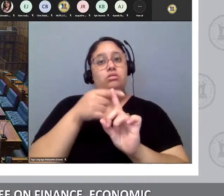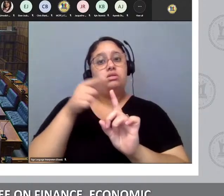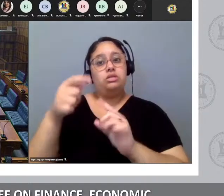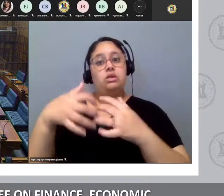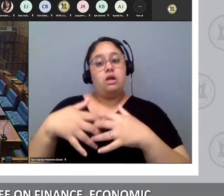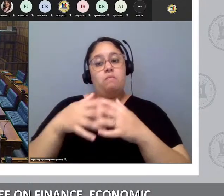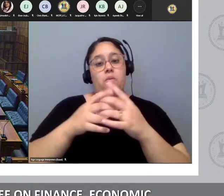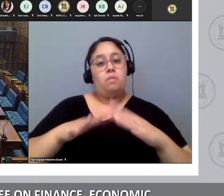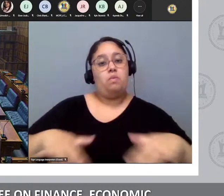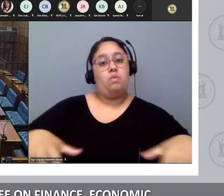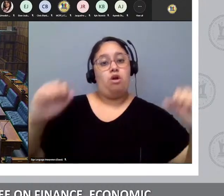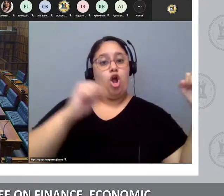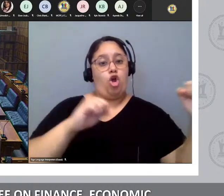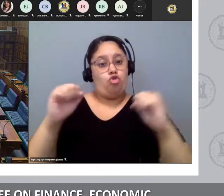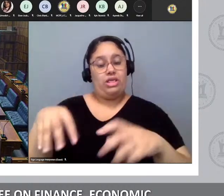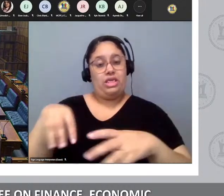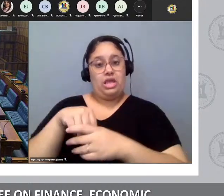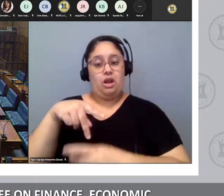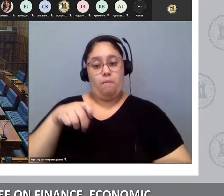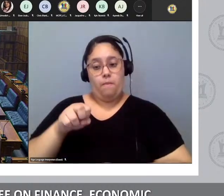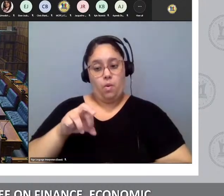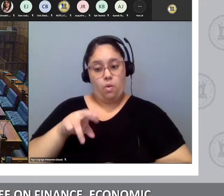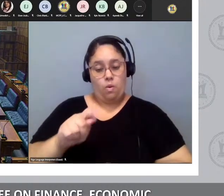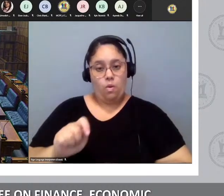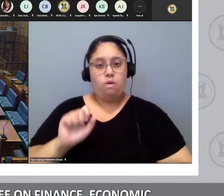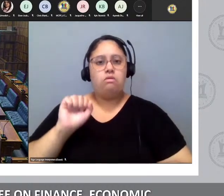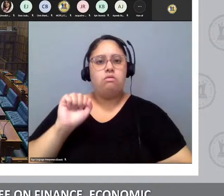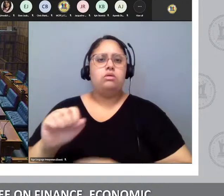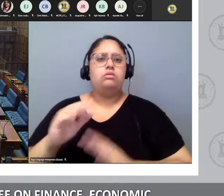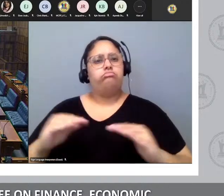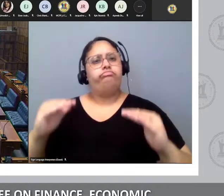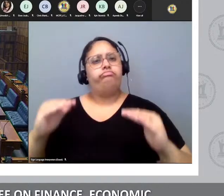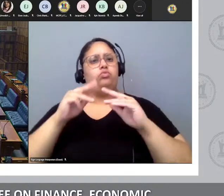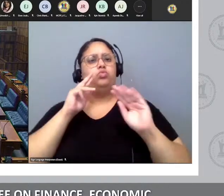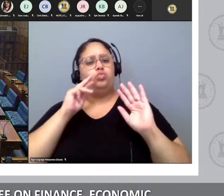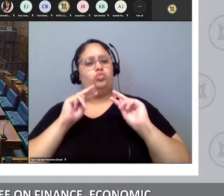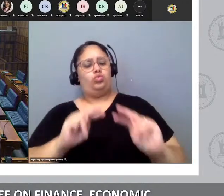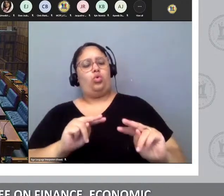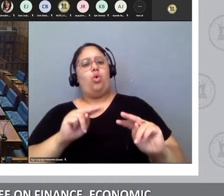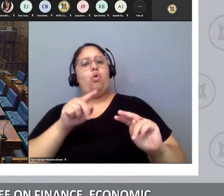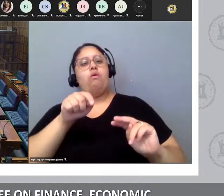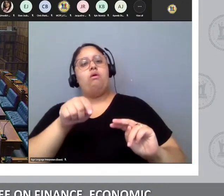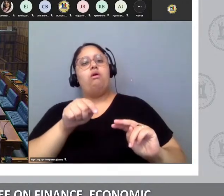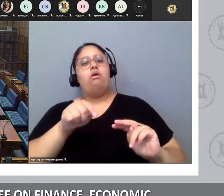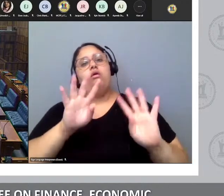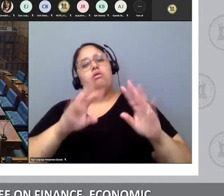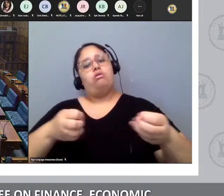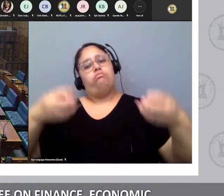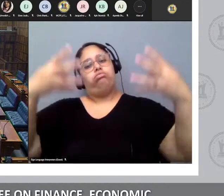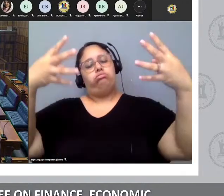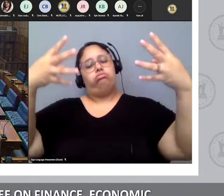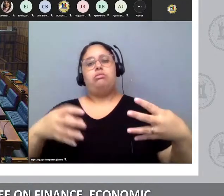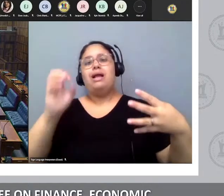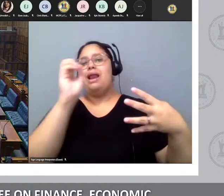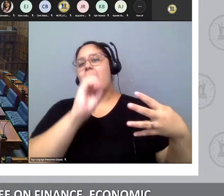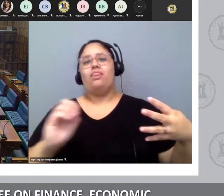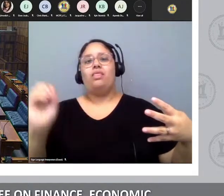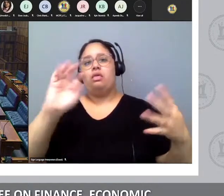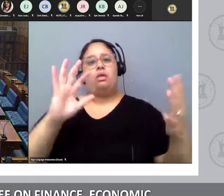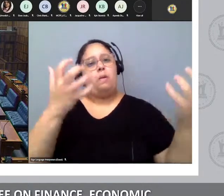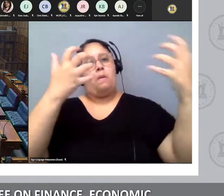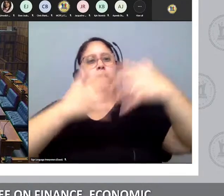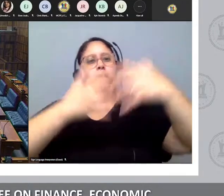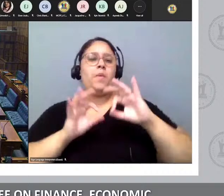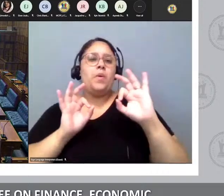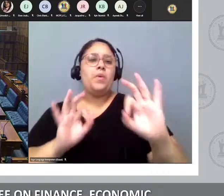been agreed in the port uh dashboard is an optimization sort of tool have and none of them have been met